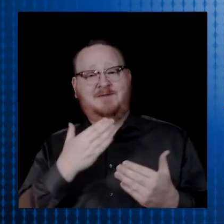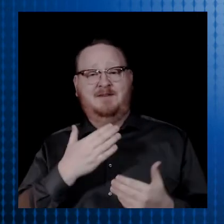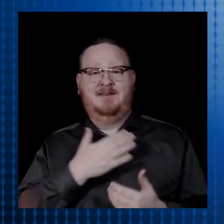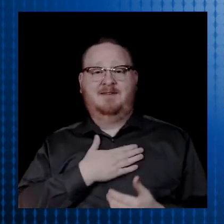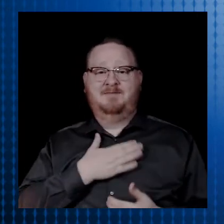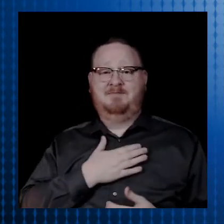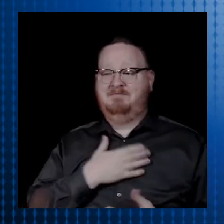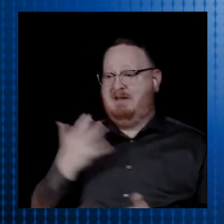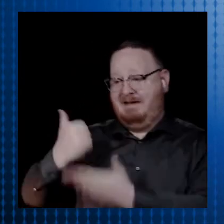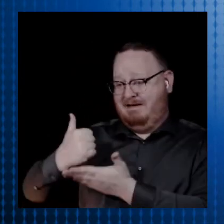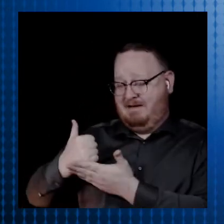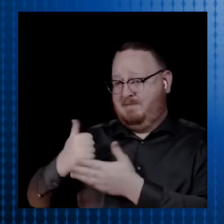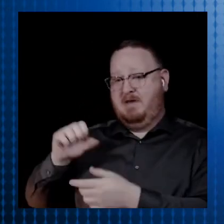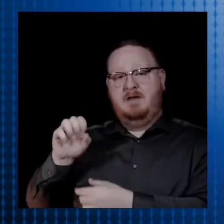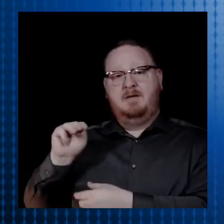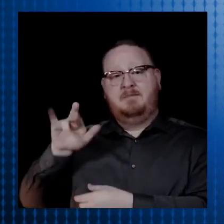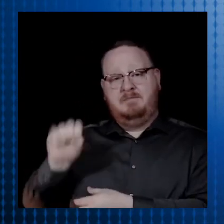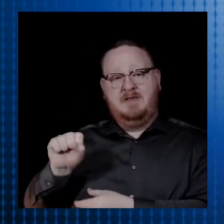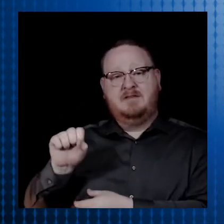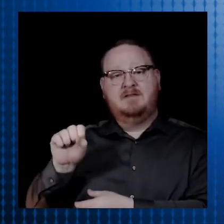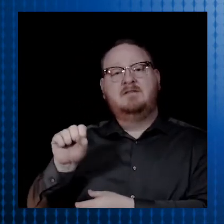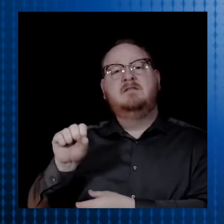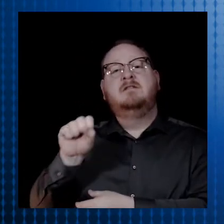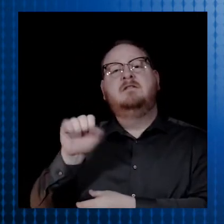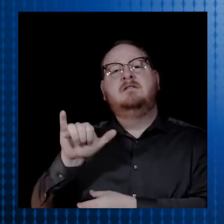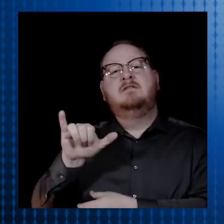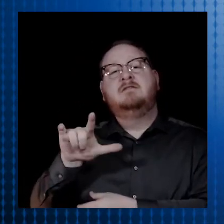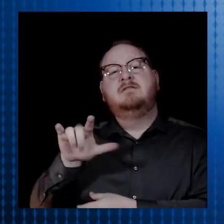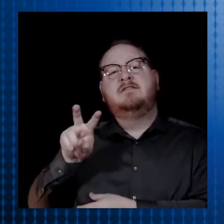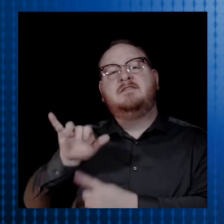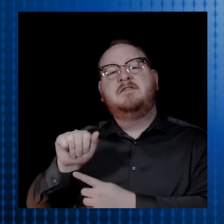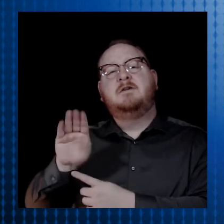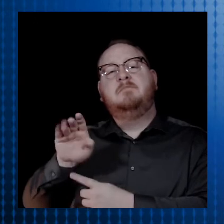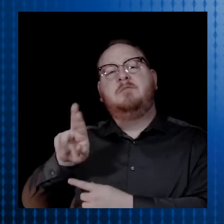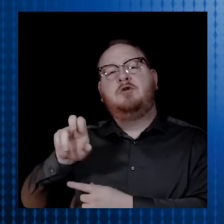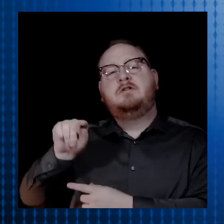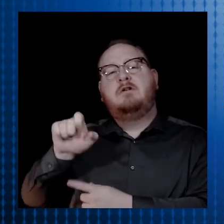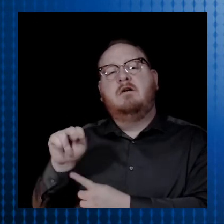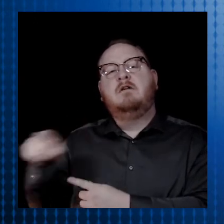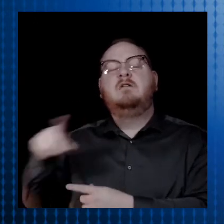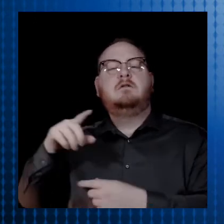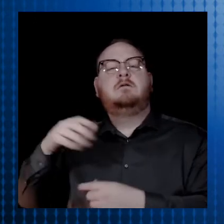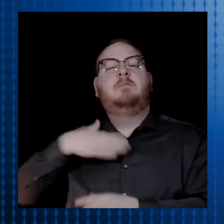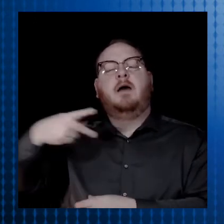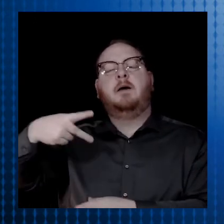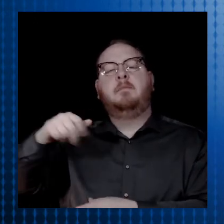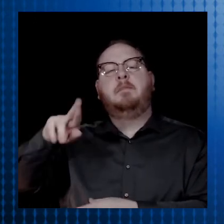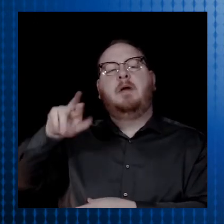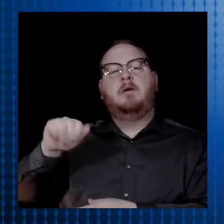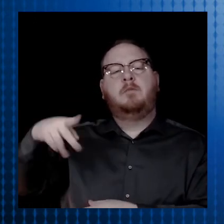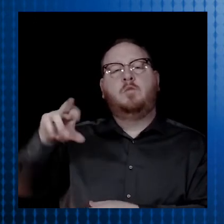Sylvia Burton, who's my paraprofessional in our room. The kids that we have, they're just as much her own children as they are